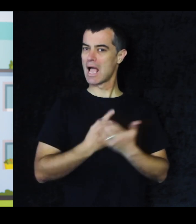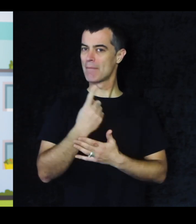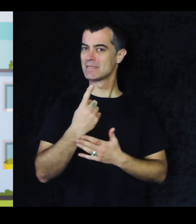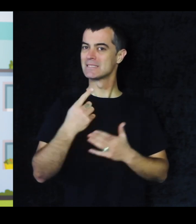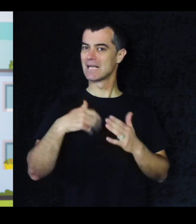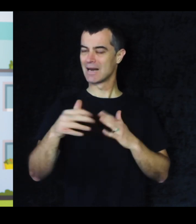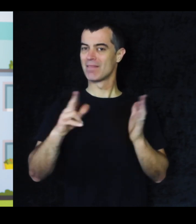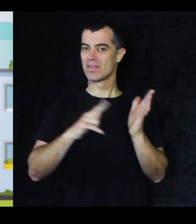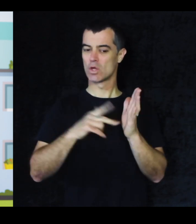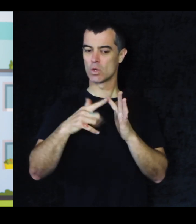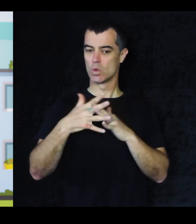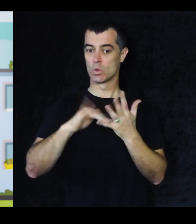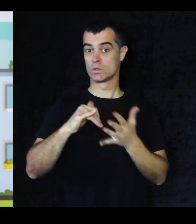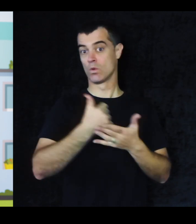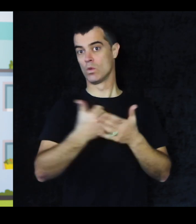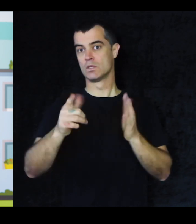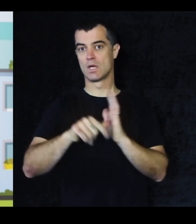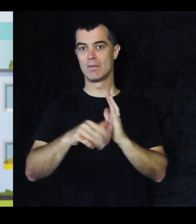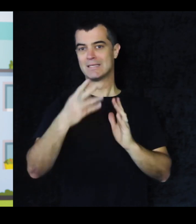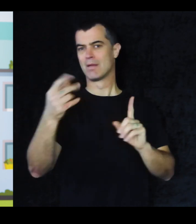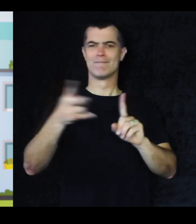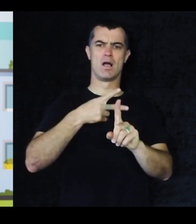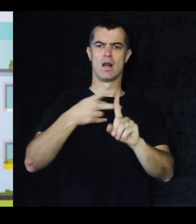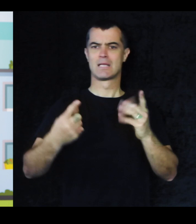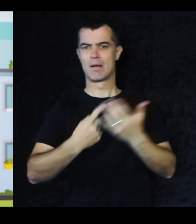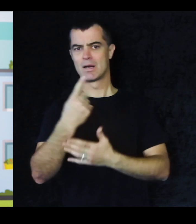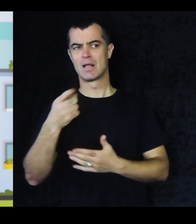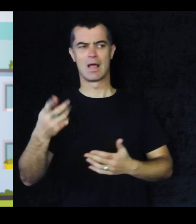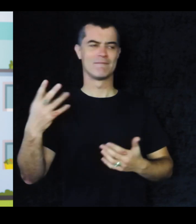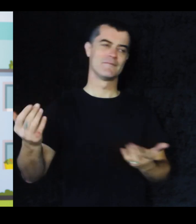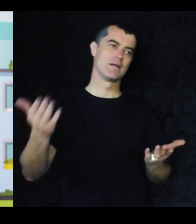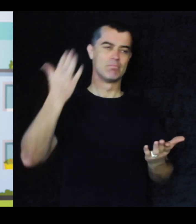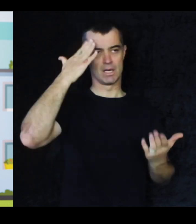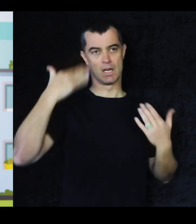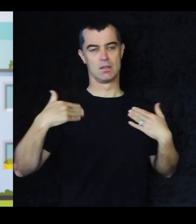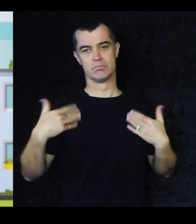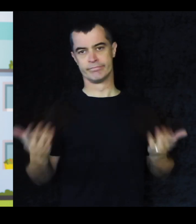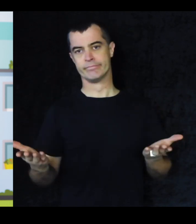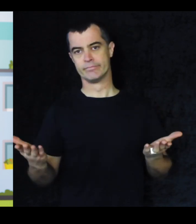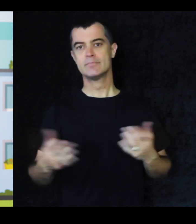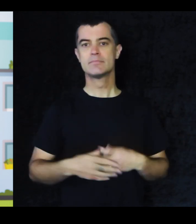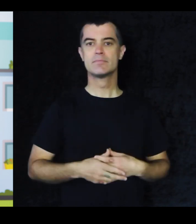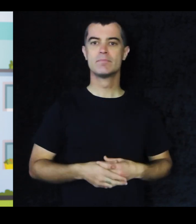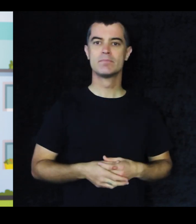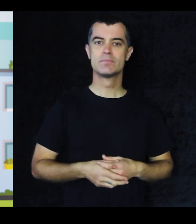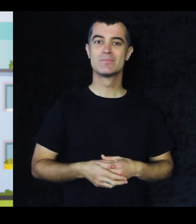it happens in the news every other day that when there's something violent happening, they have a mental